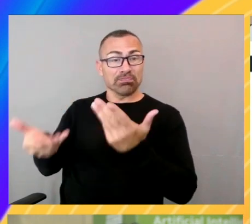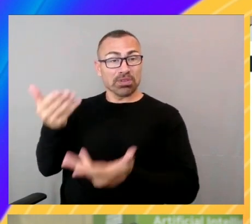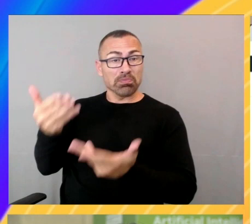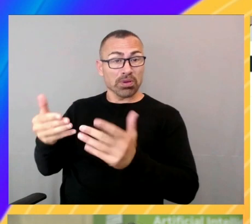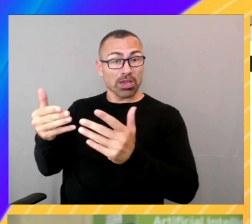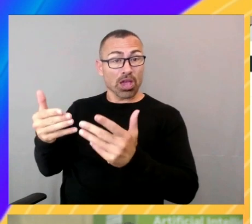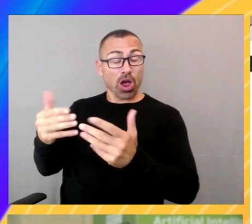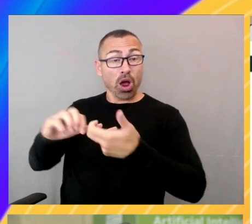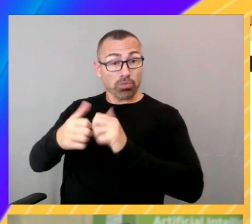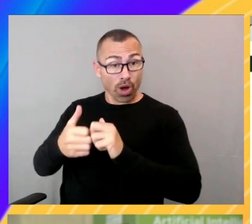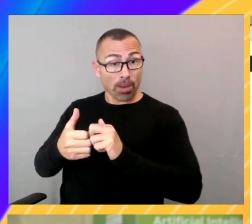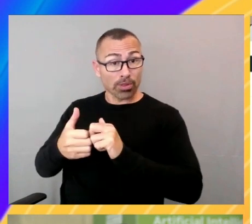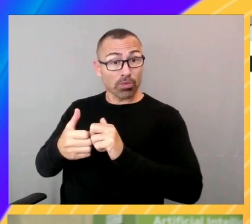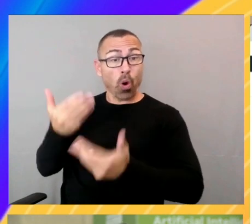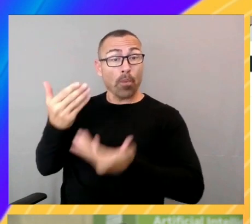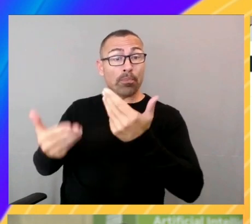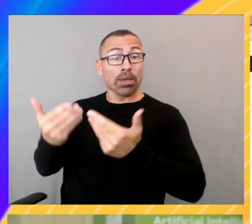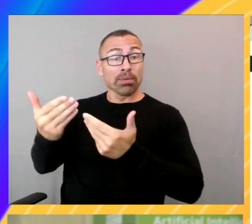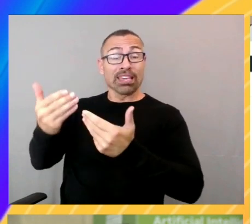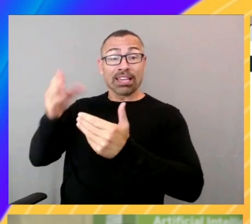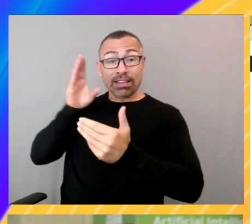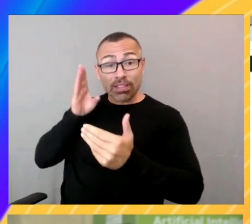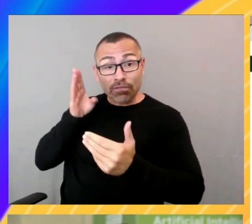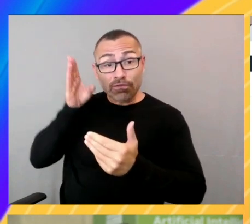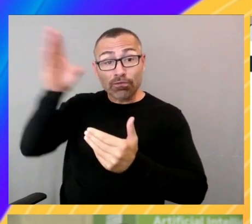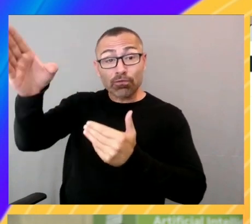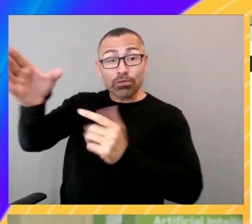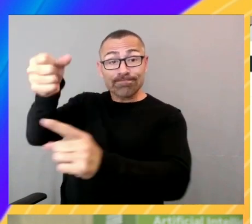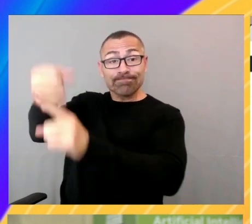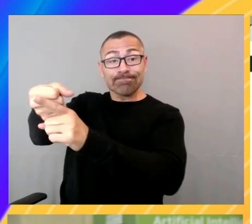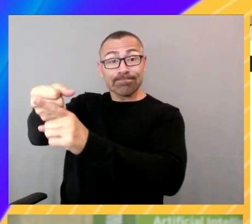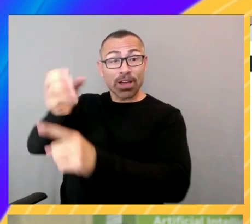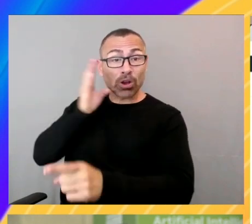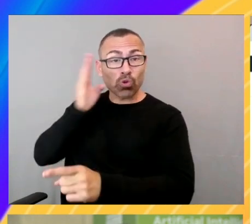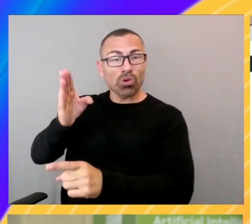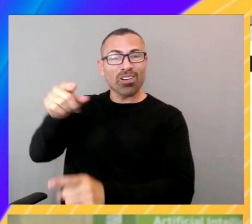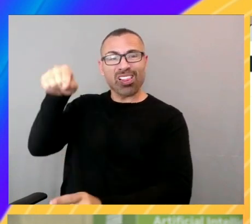is a proactive, that something if you do it now, then it will prevent